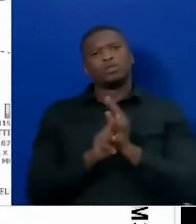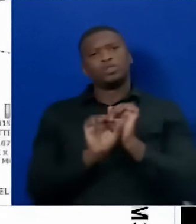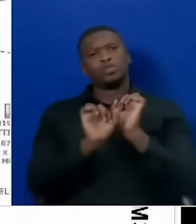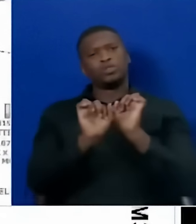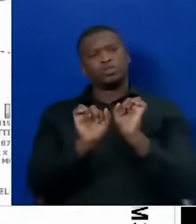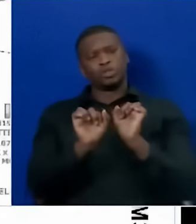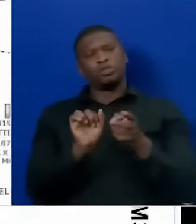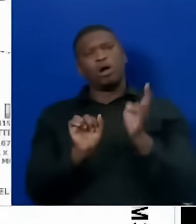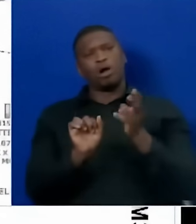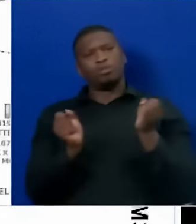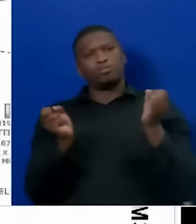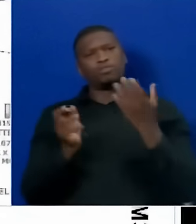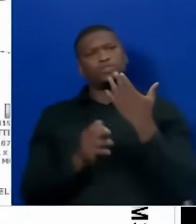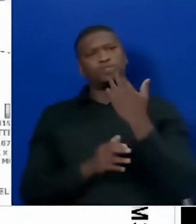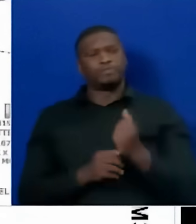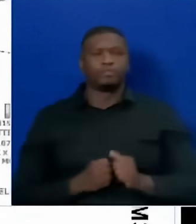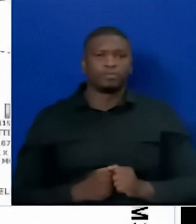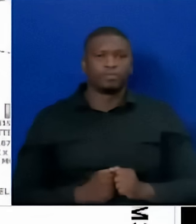description again?